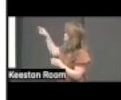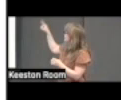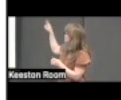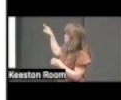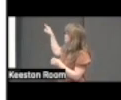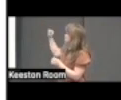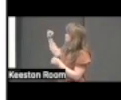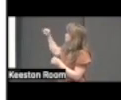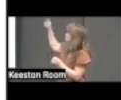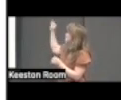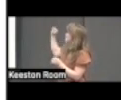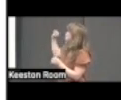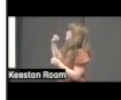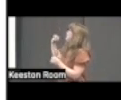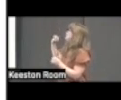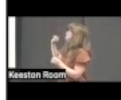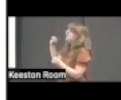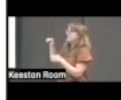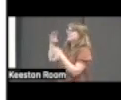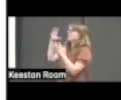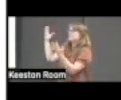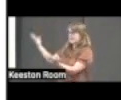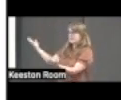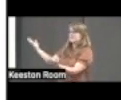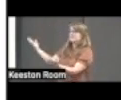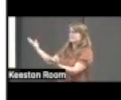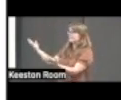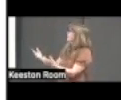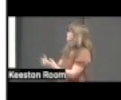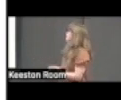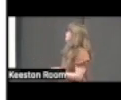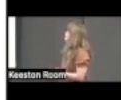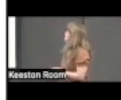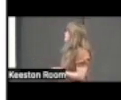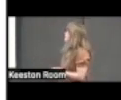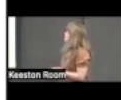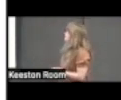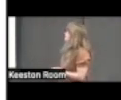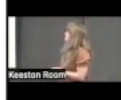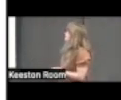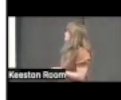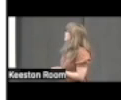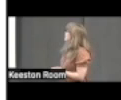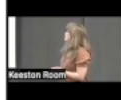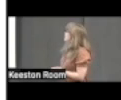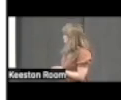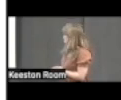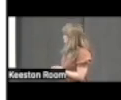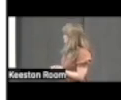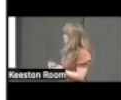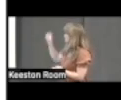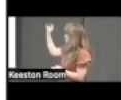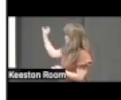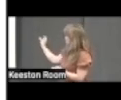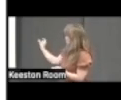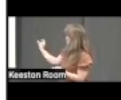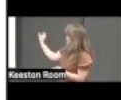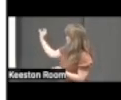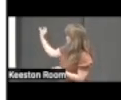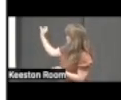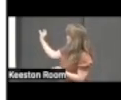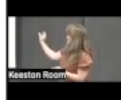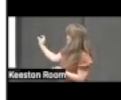the progesterone peak would be right after the estrogen peak, which tells us that they ovulate. And then the